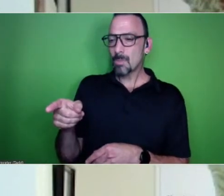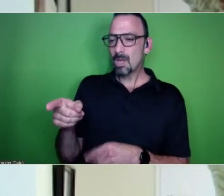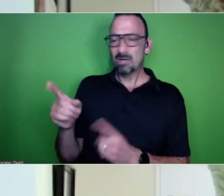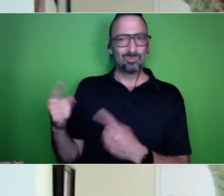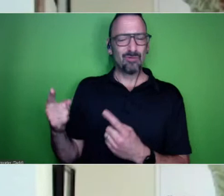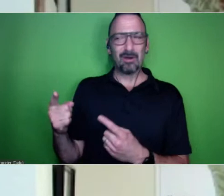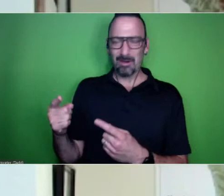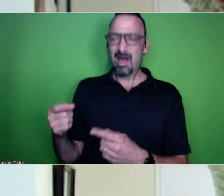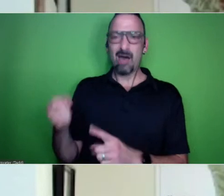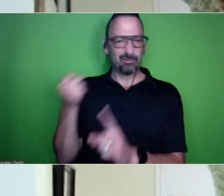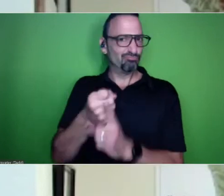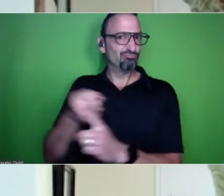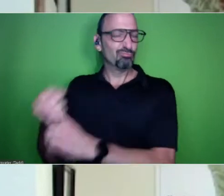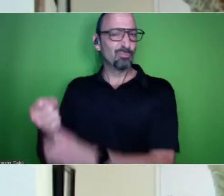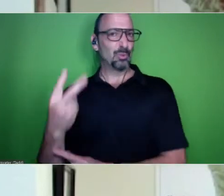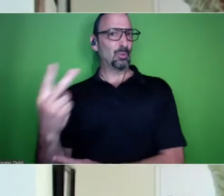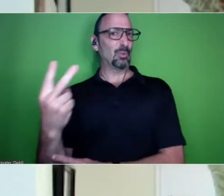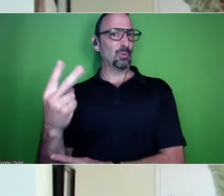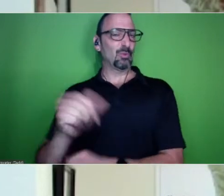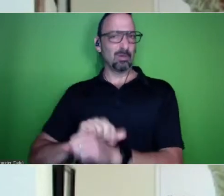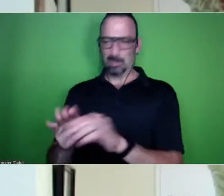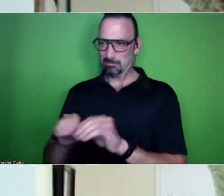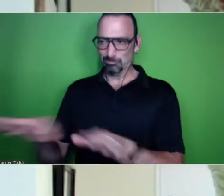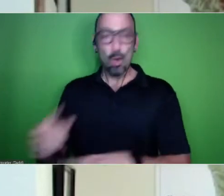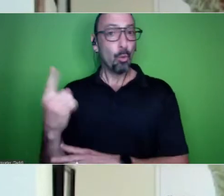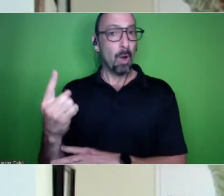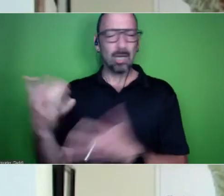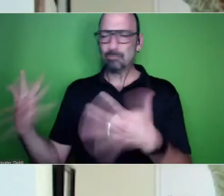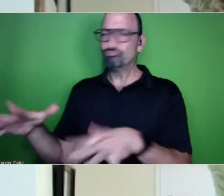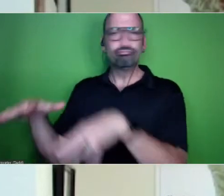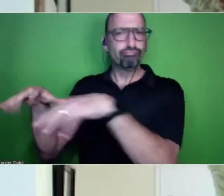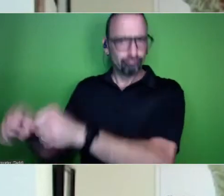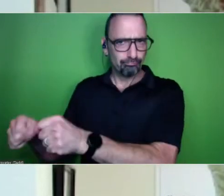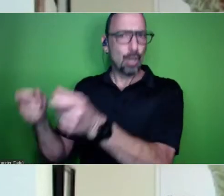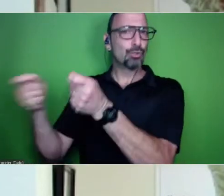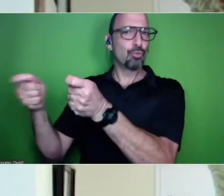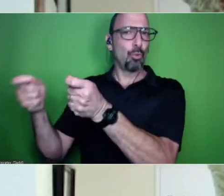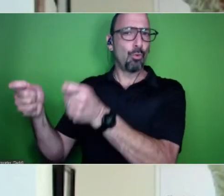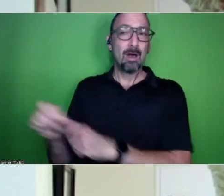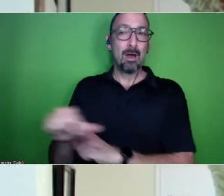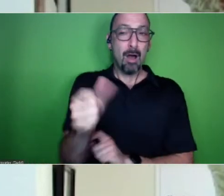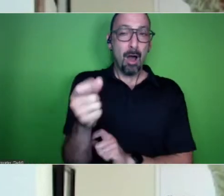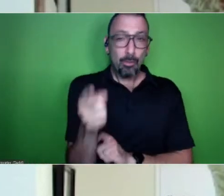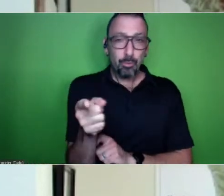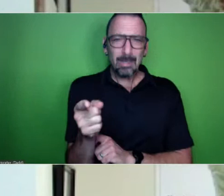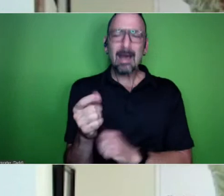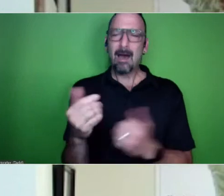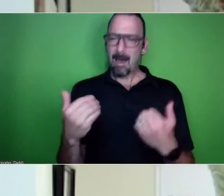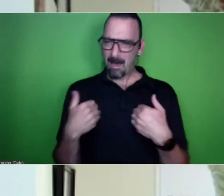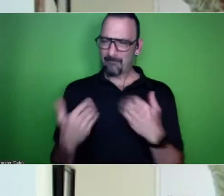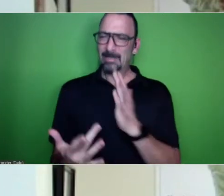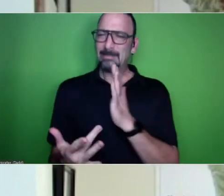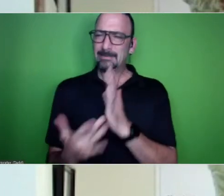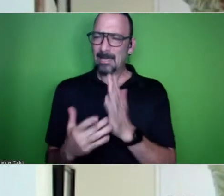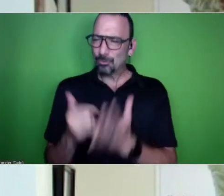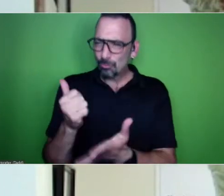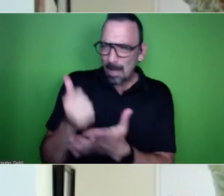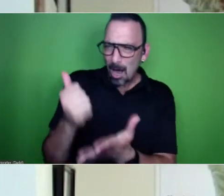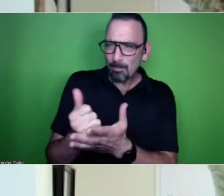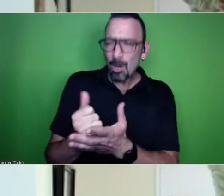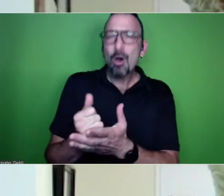suffering from an outbreak. One is tightly controlled and almost ended. Another is getting technical assistance that we've asked the